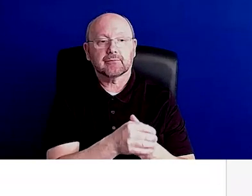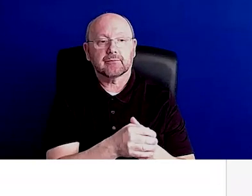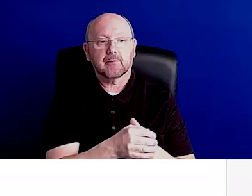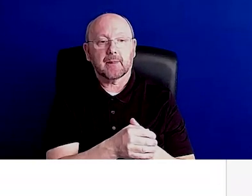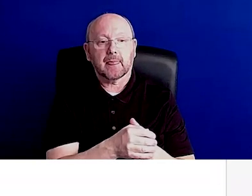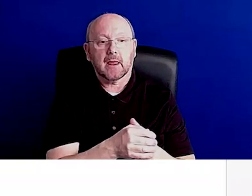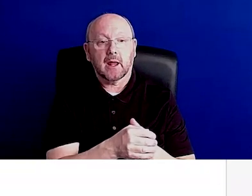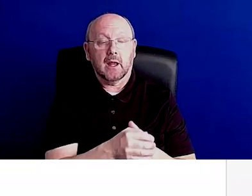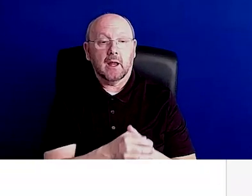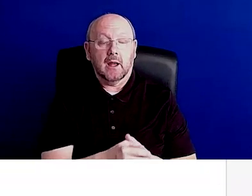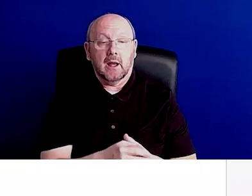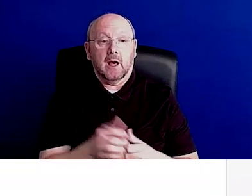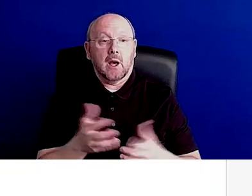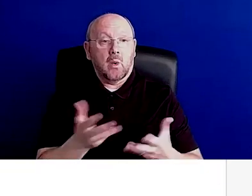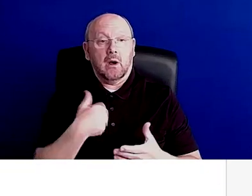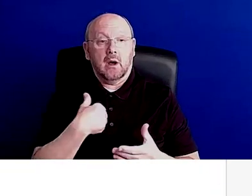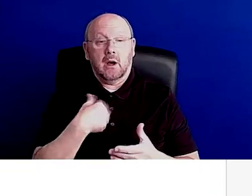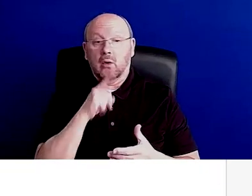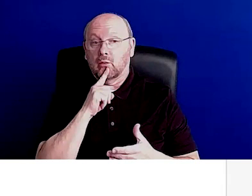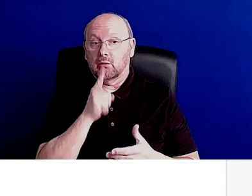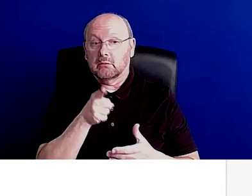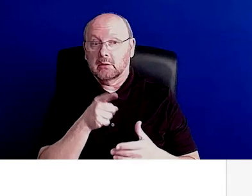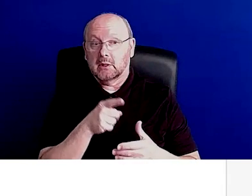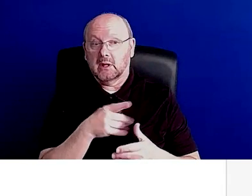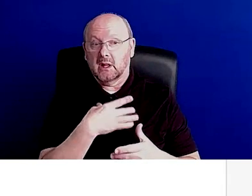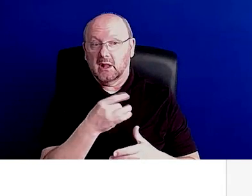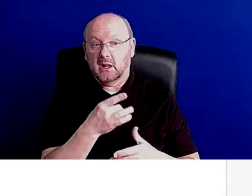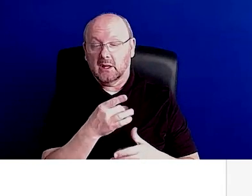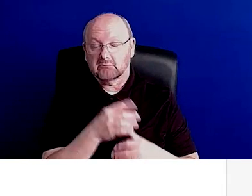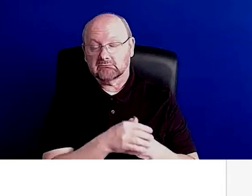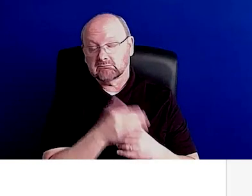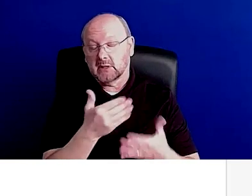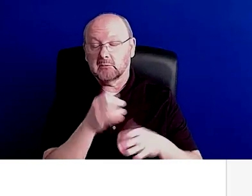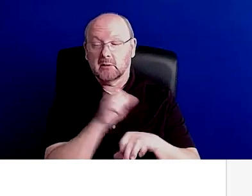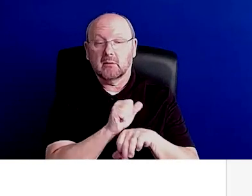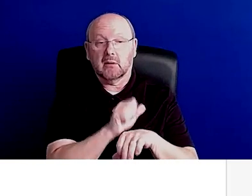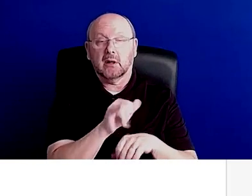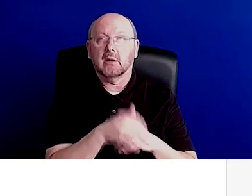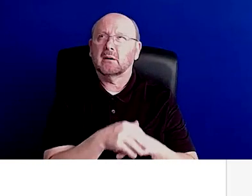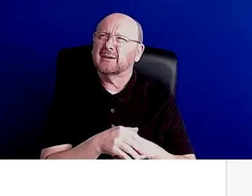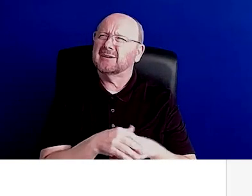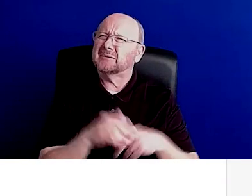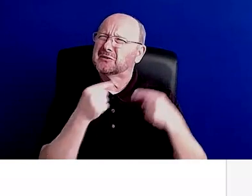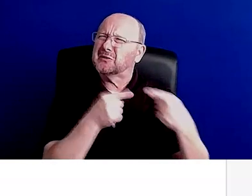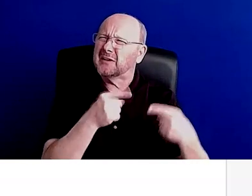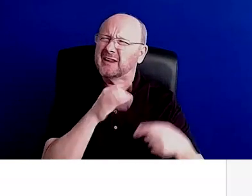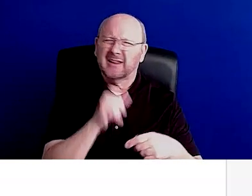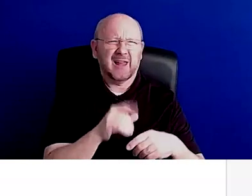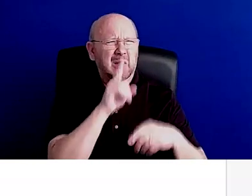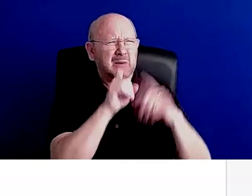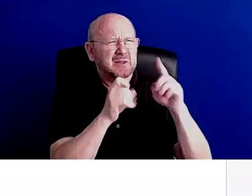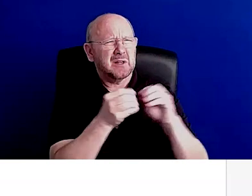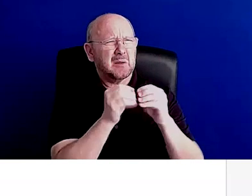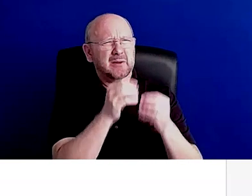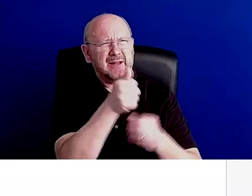I really like about this is maybe the student's working through this and they're really struggling with one of the questions. Well, they can say, well, I don't understand question number 10. Can you